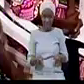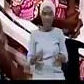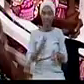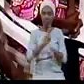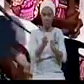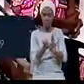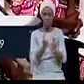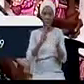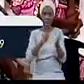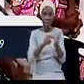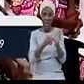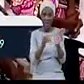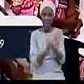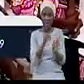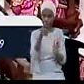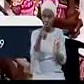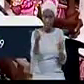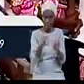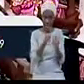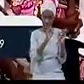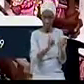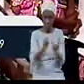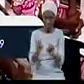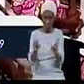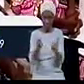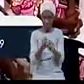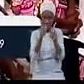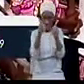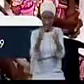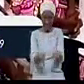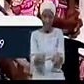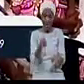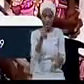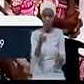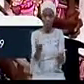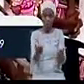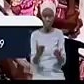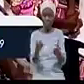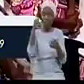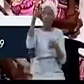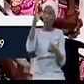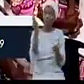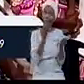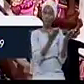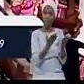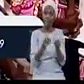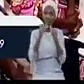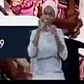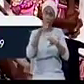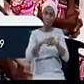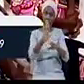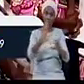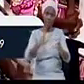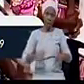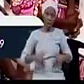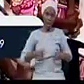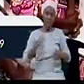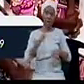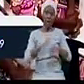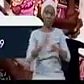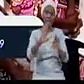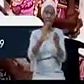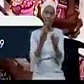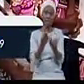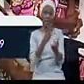an individual, you want the Lord to bring his blessing upon your life, upon your family, upon your local community,